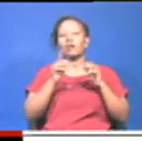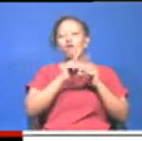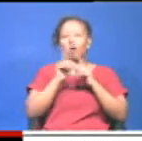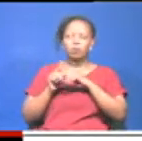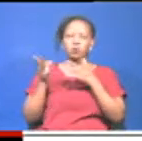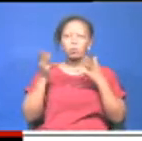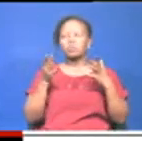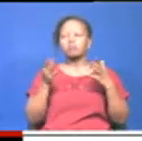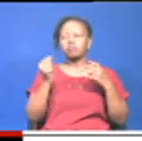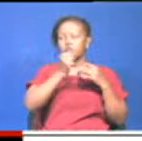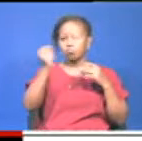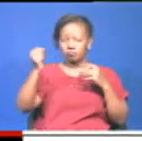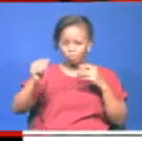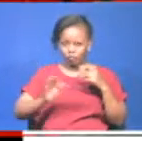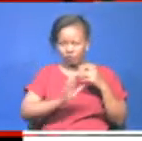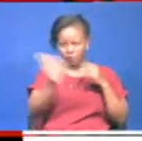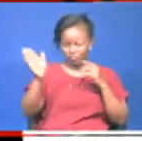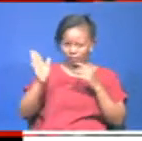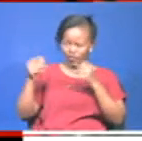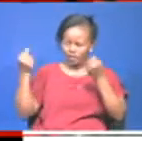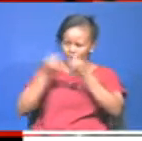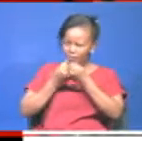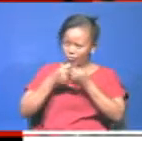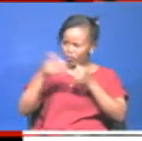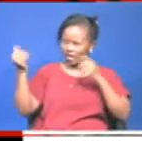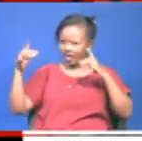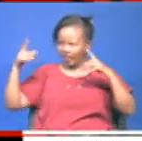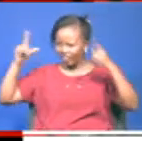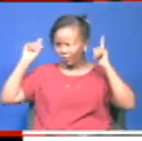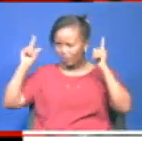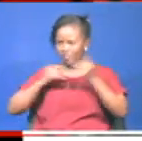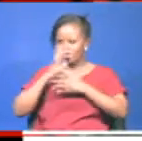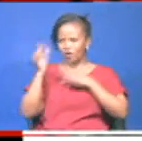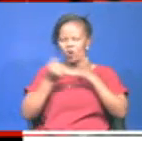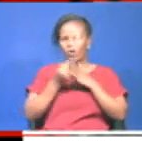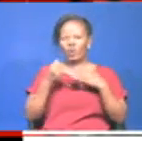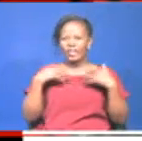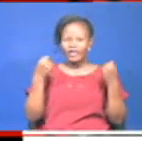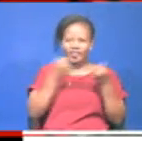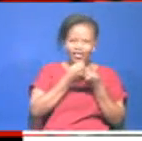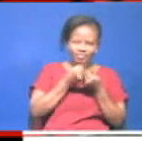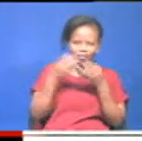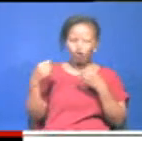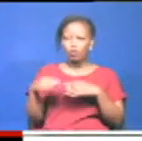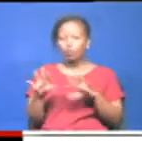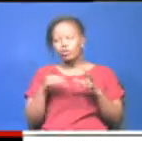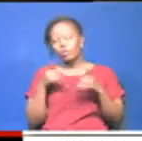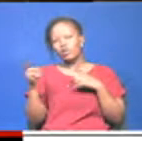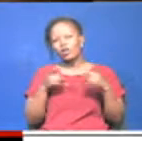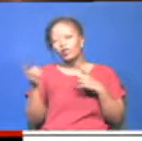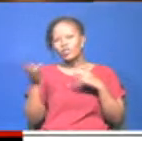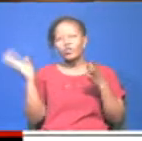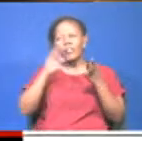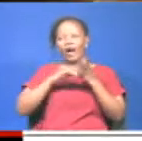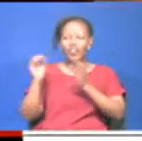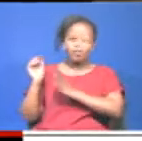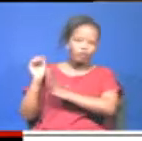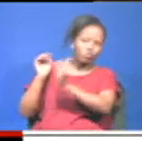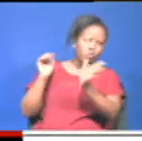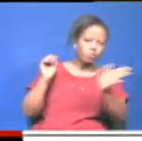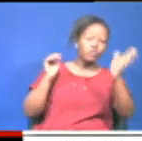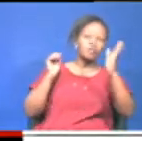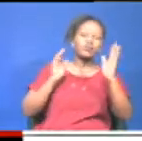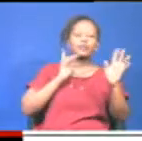side, so akapatana na lori nyingine on the right side, wakaumizana kidogo, akarusi control, akarudi left kwa pavement, akapatana na